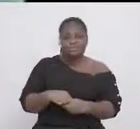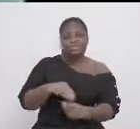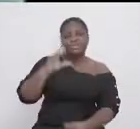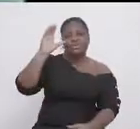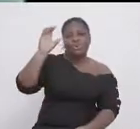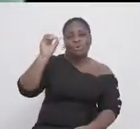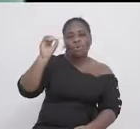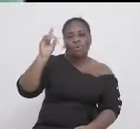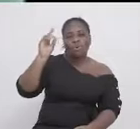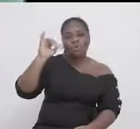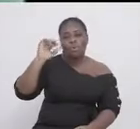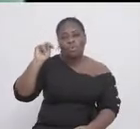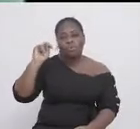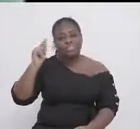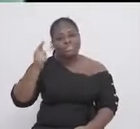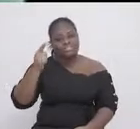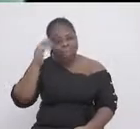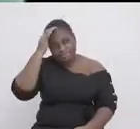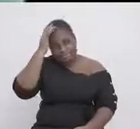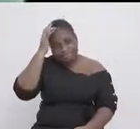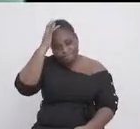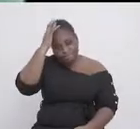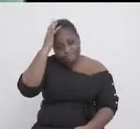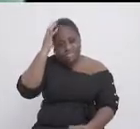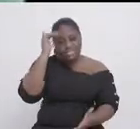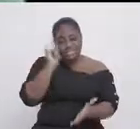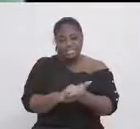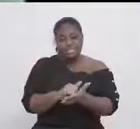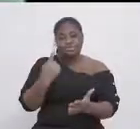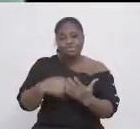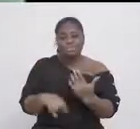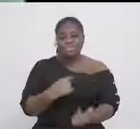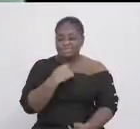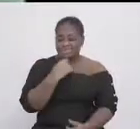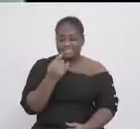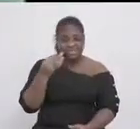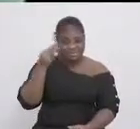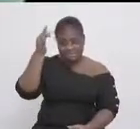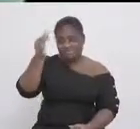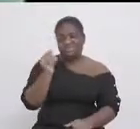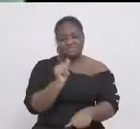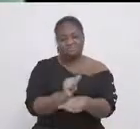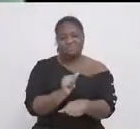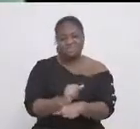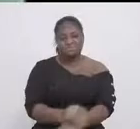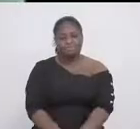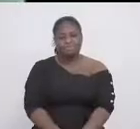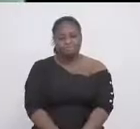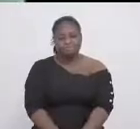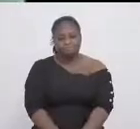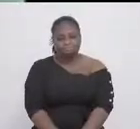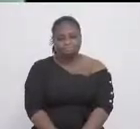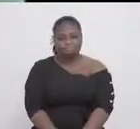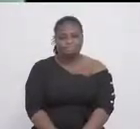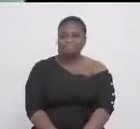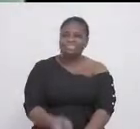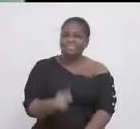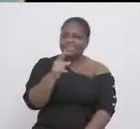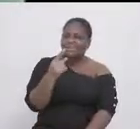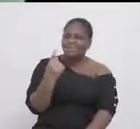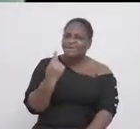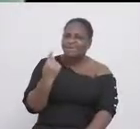coding and other programs that are available? And so that is what I'll say about the future of work. Ernestina, you're almost like